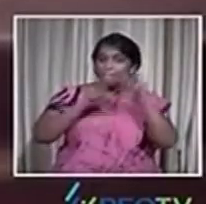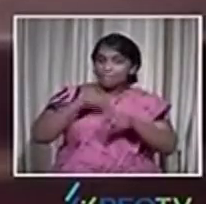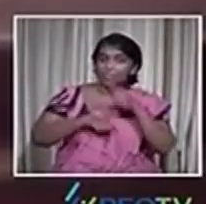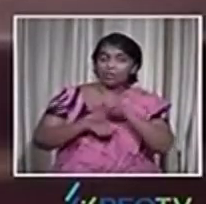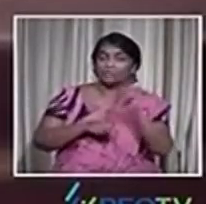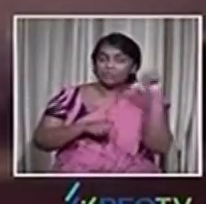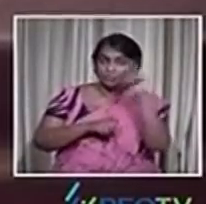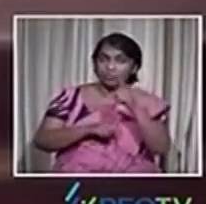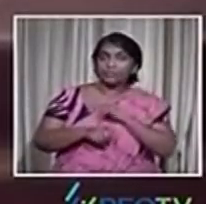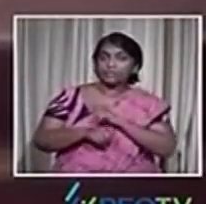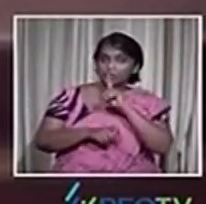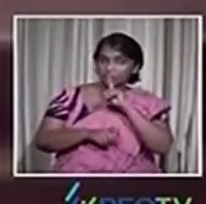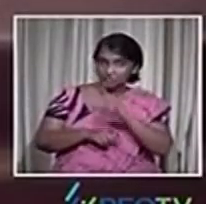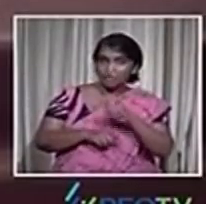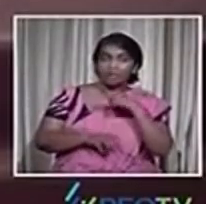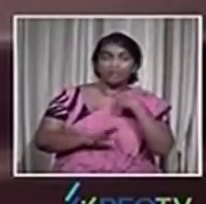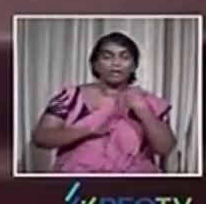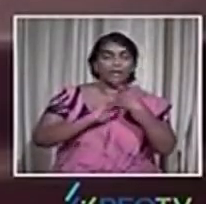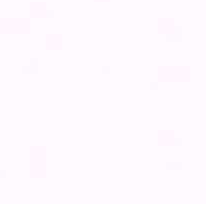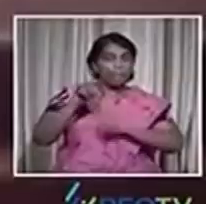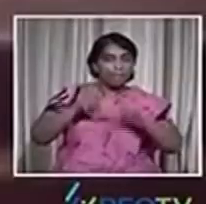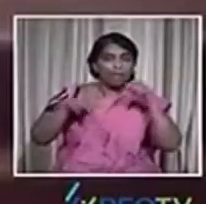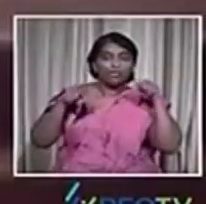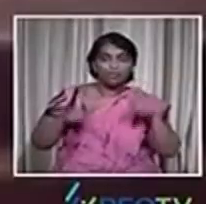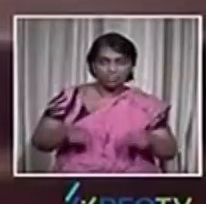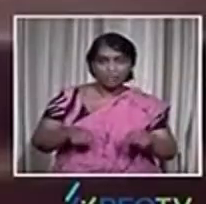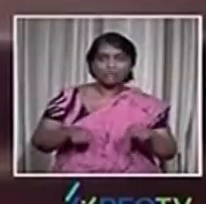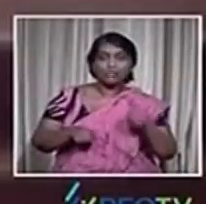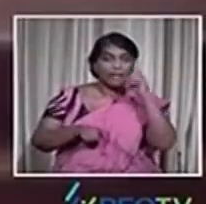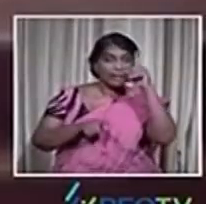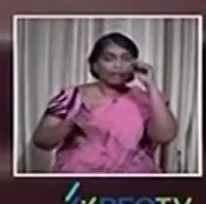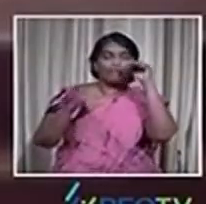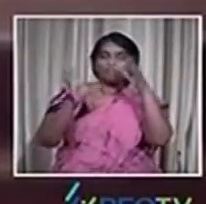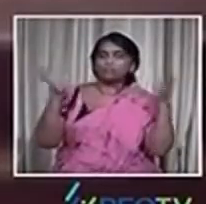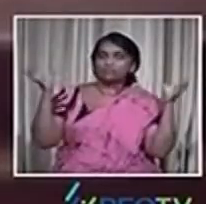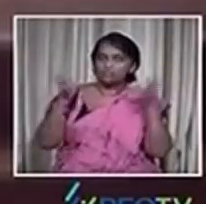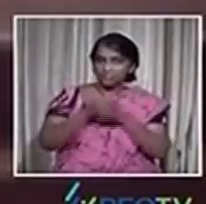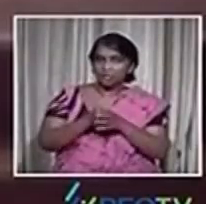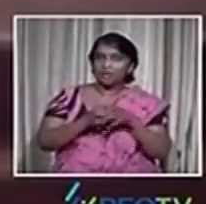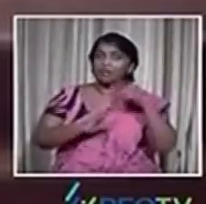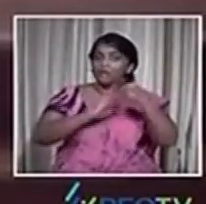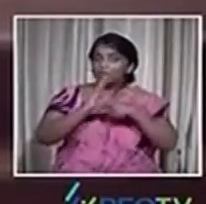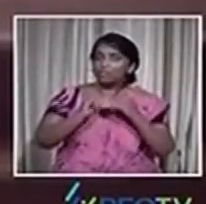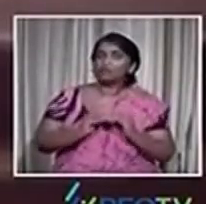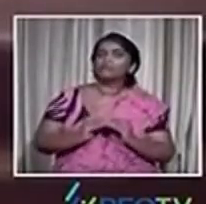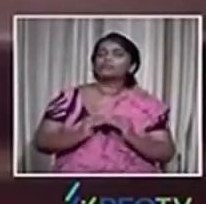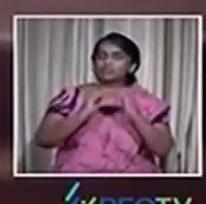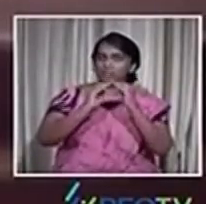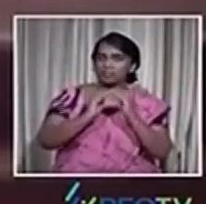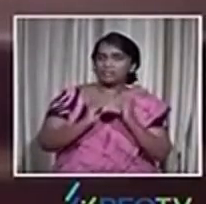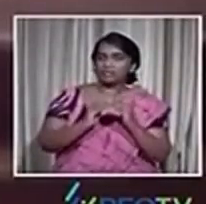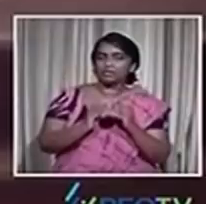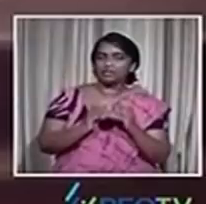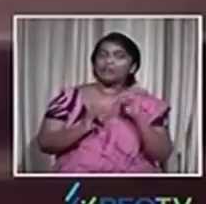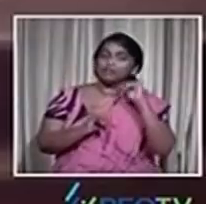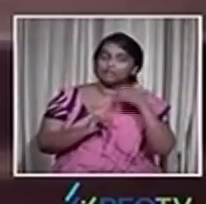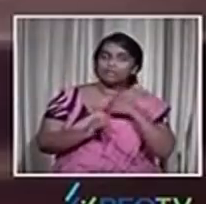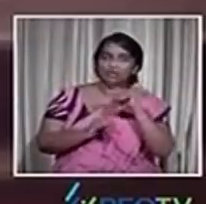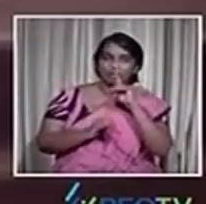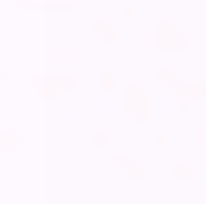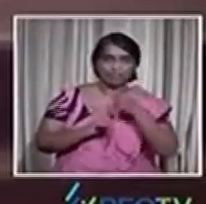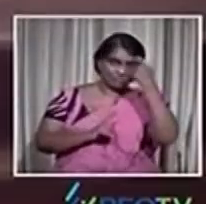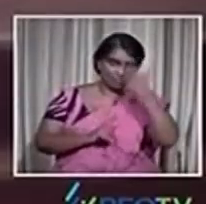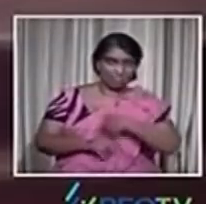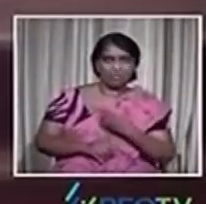General Secretary. I will direct a letter to you tomorrow. I do not want my salary for 1 year. I will not eat from the canteen. Let's make a